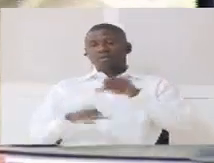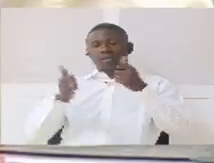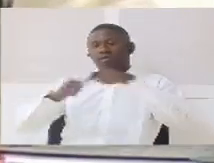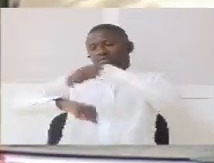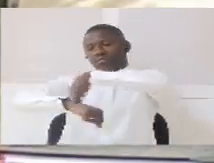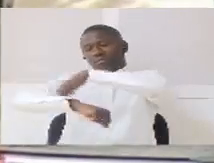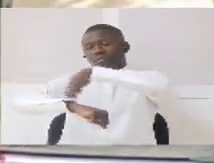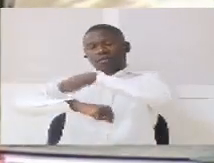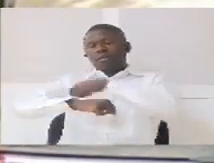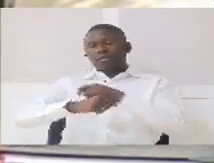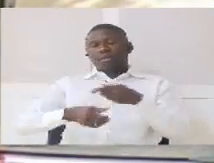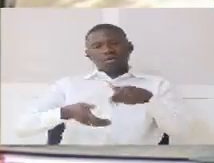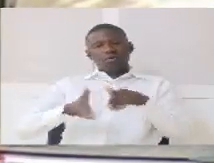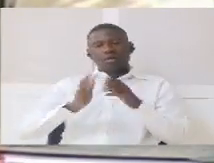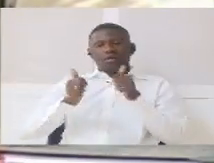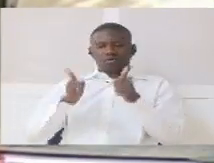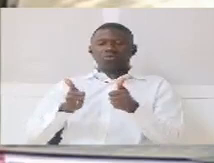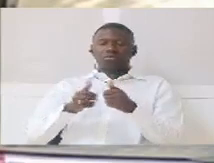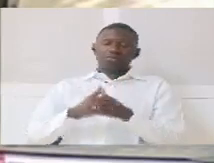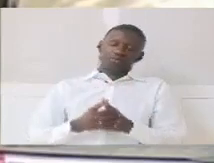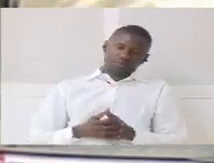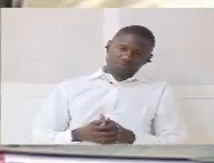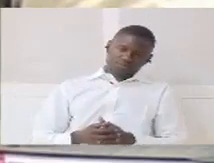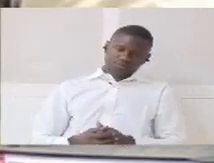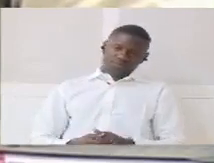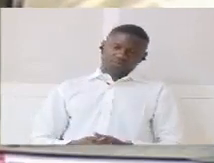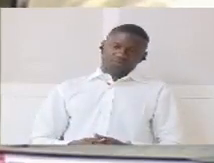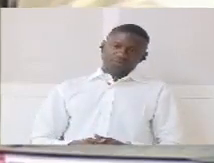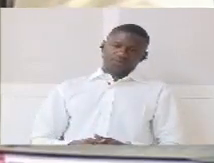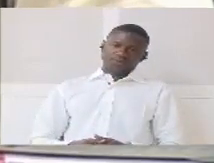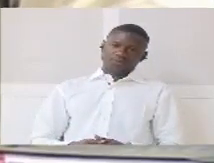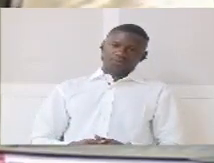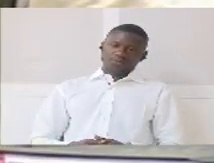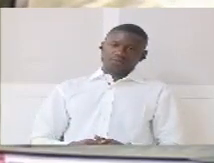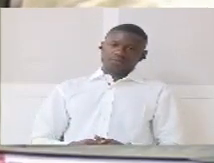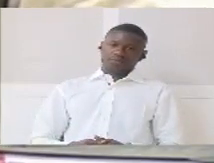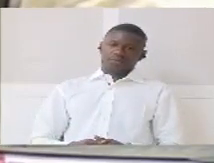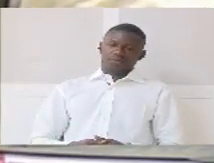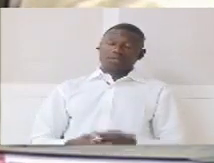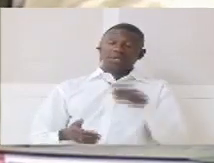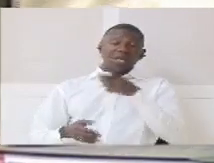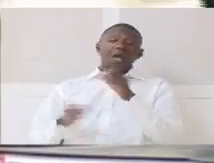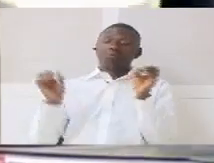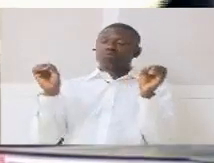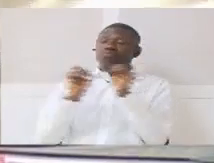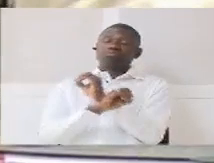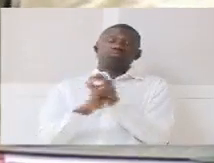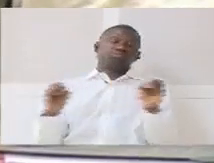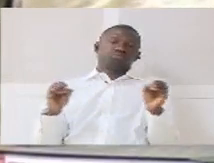And when they come back, they will be qualified and make good food. But that's not the case